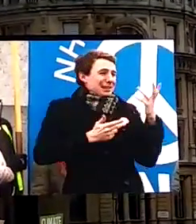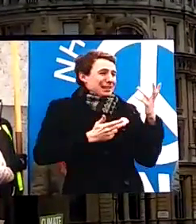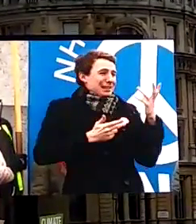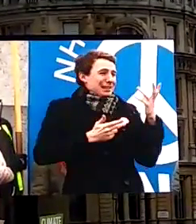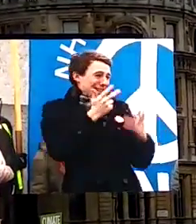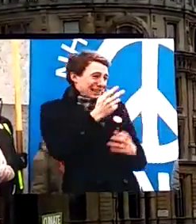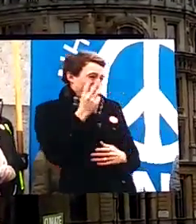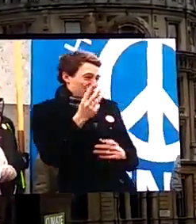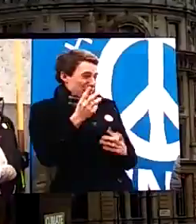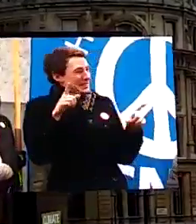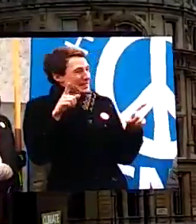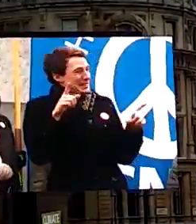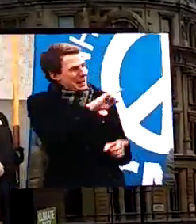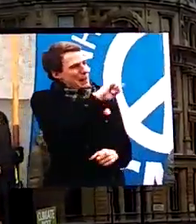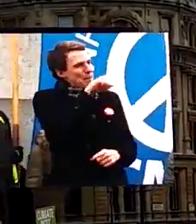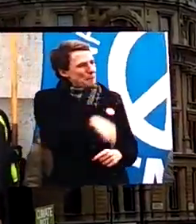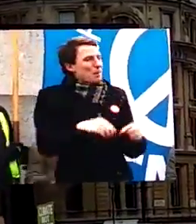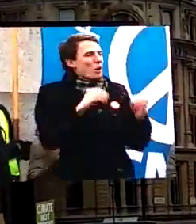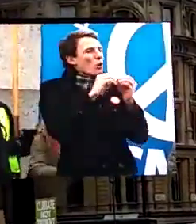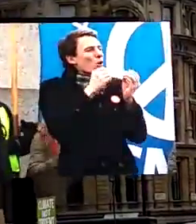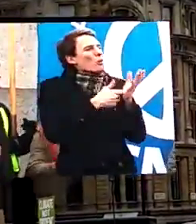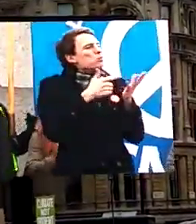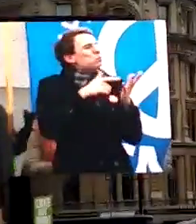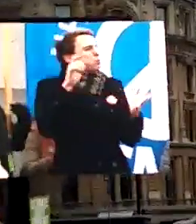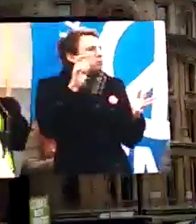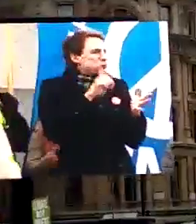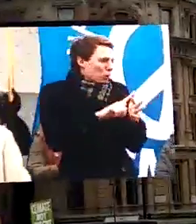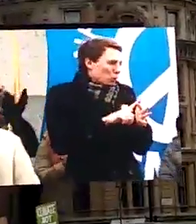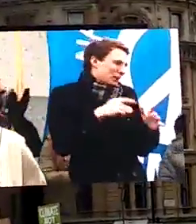Please welcome Bruce Kent.